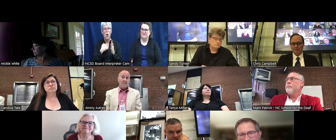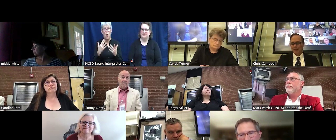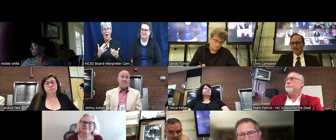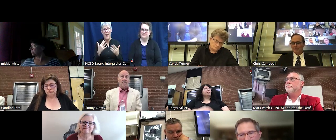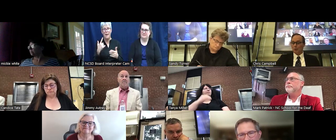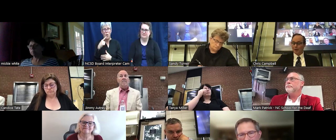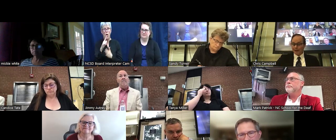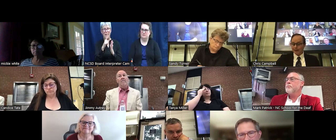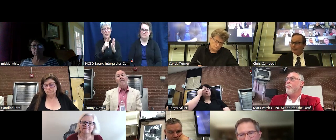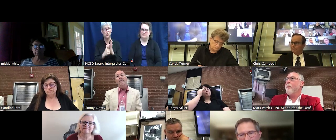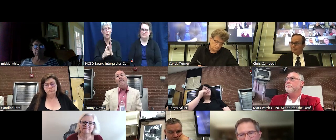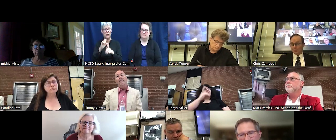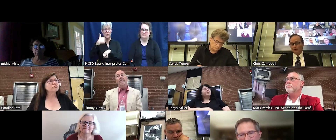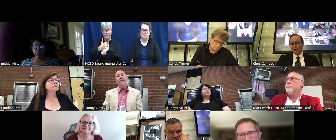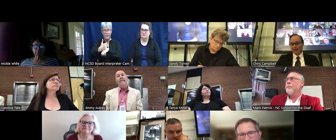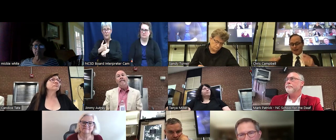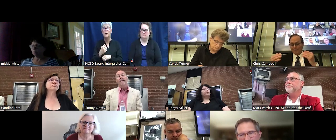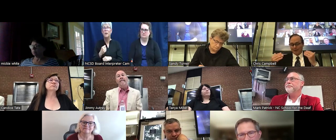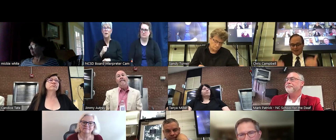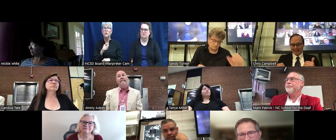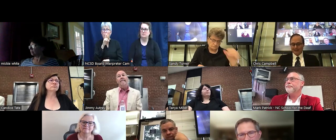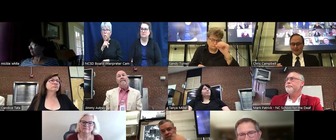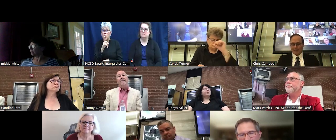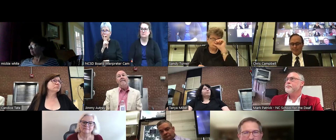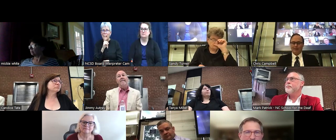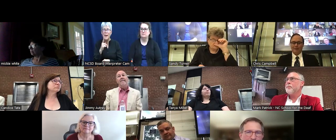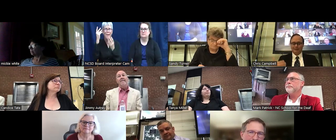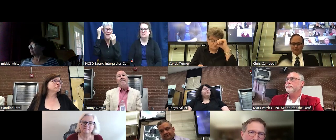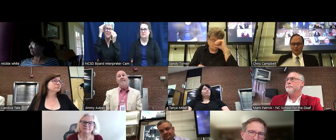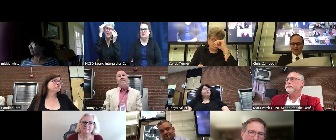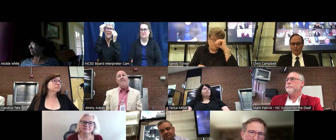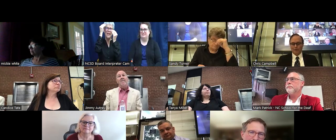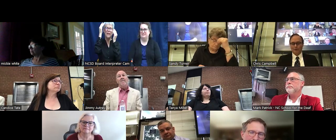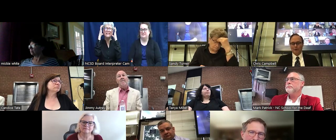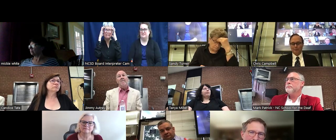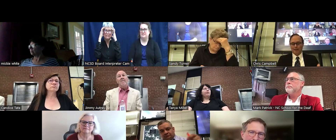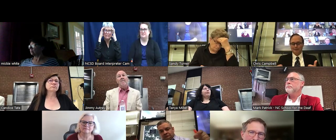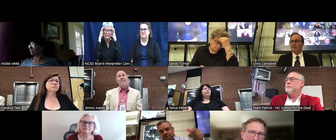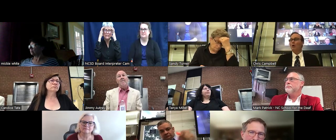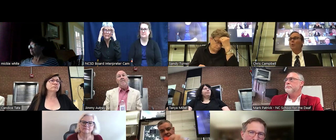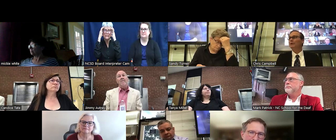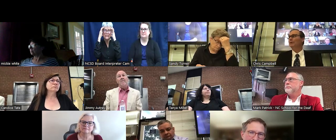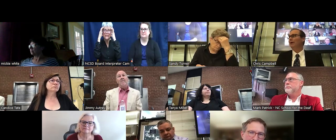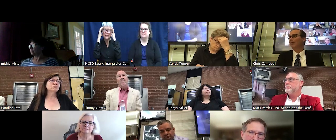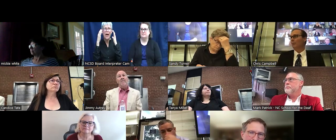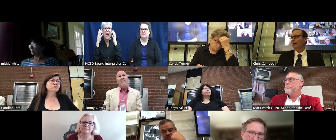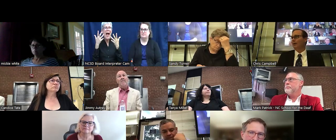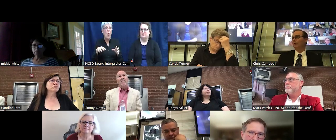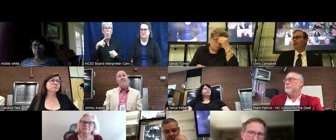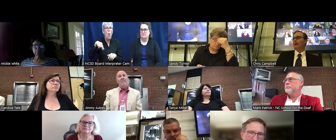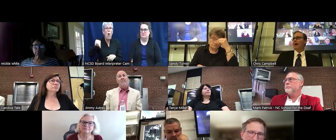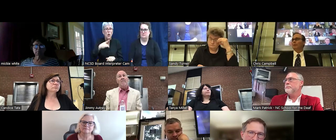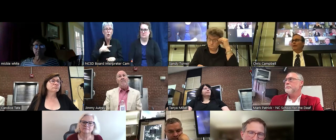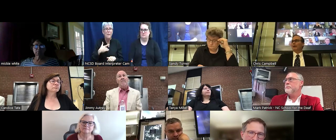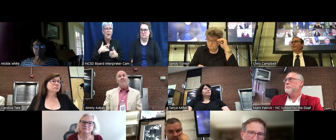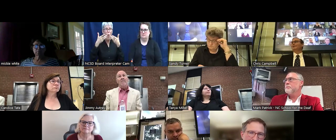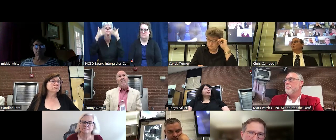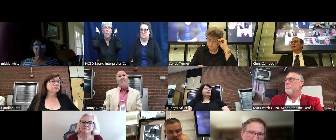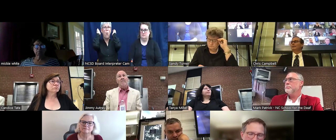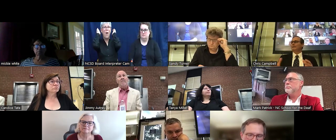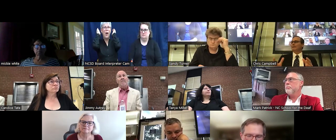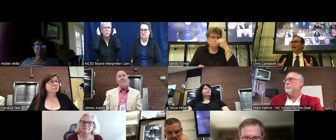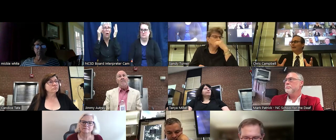too. So really, what I've been thinking a lot about this and trying to work through it because I don't want you to be overwhelmed. I will tell you